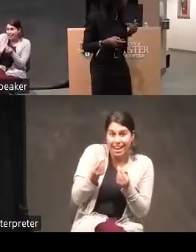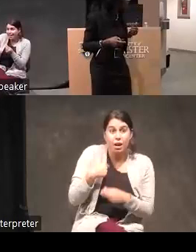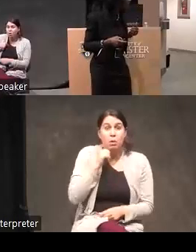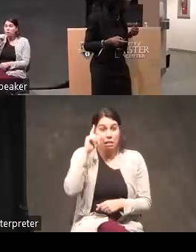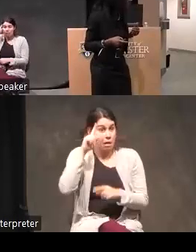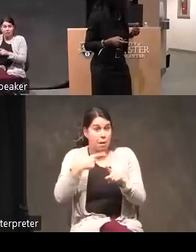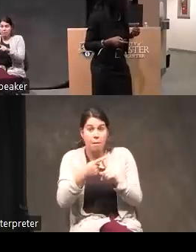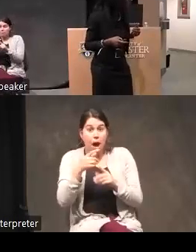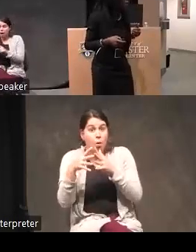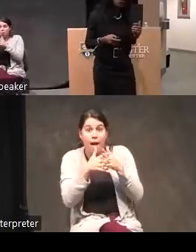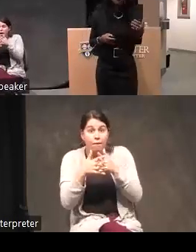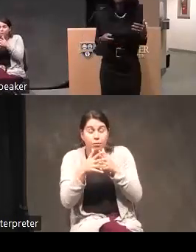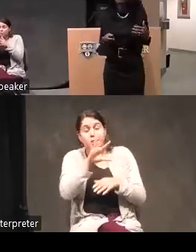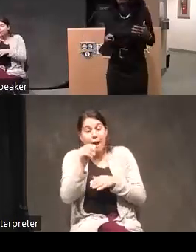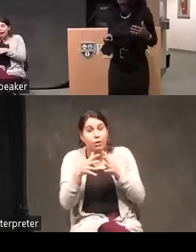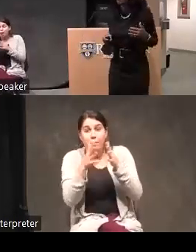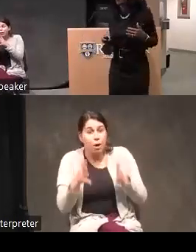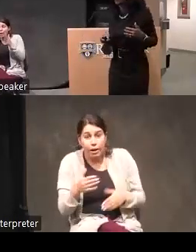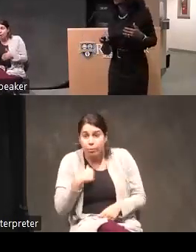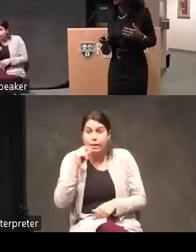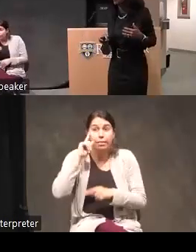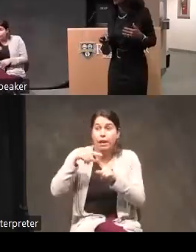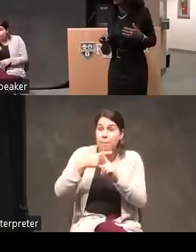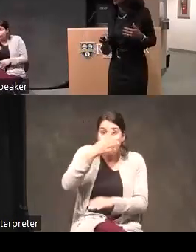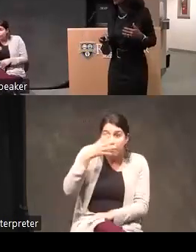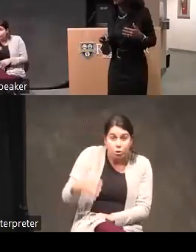African Americans. We weren't thinking about immigrants.